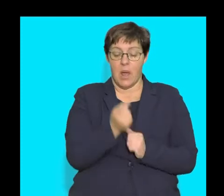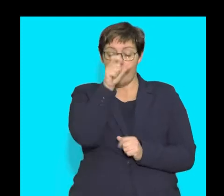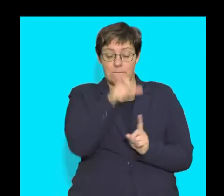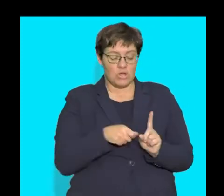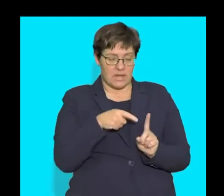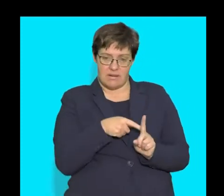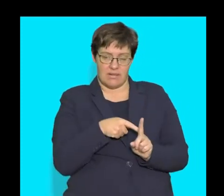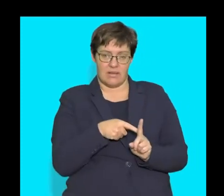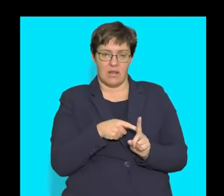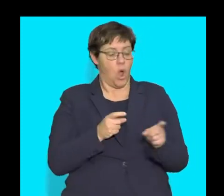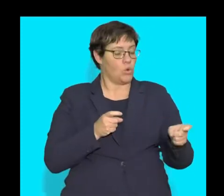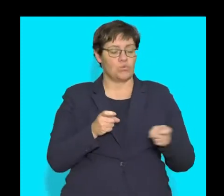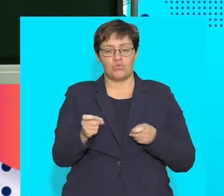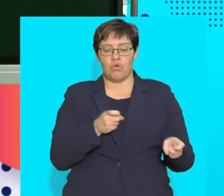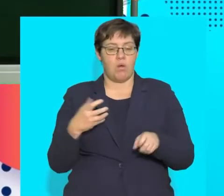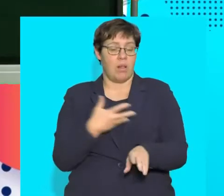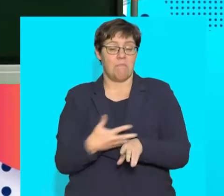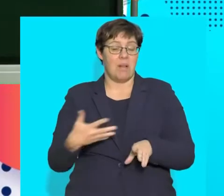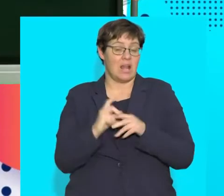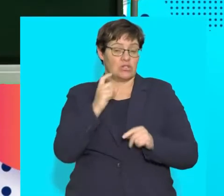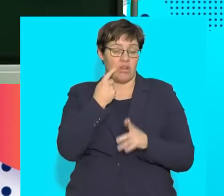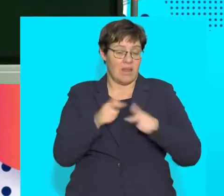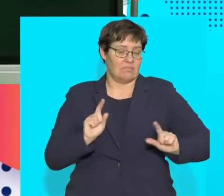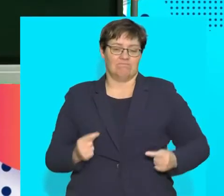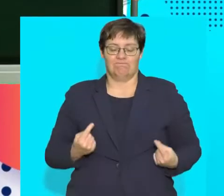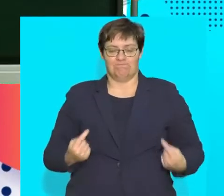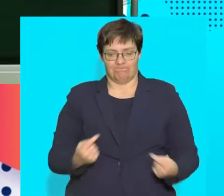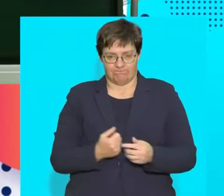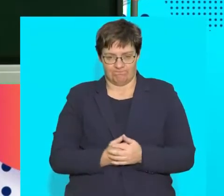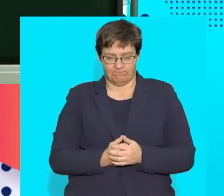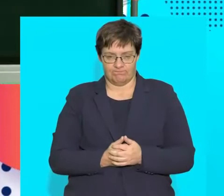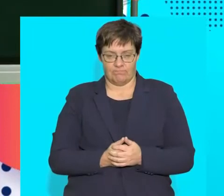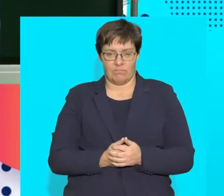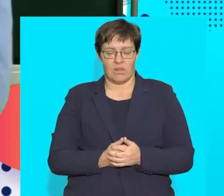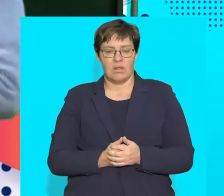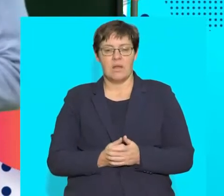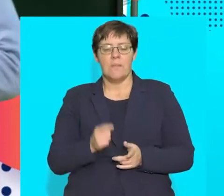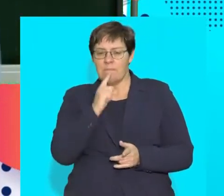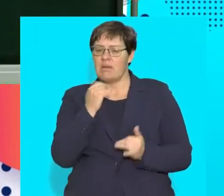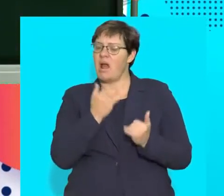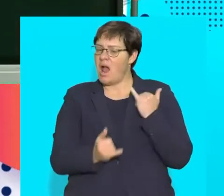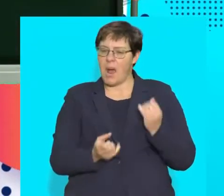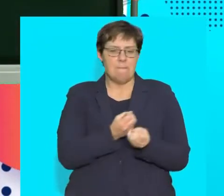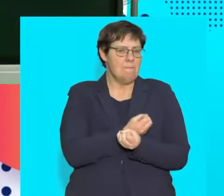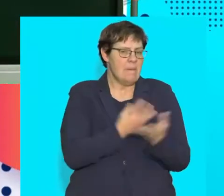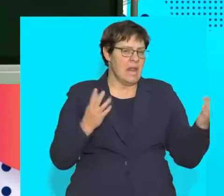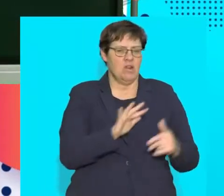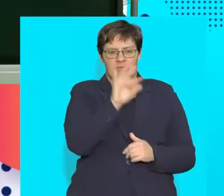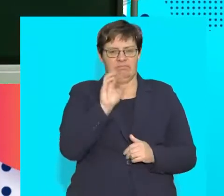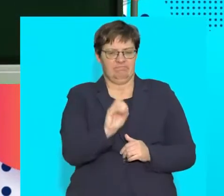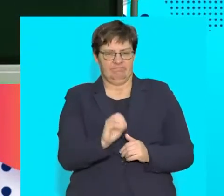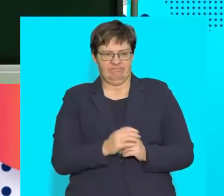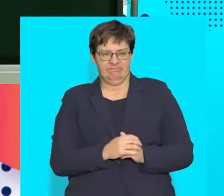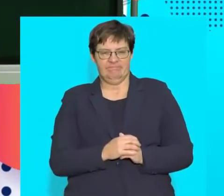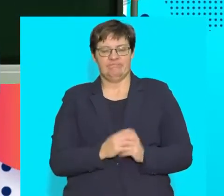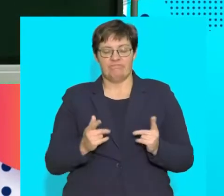is not able to control their blood sugar level. And guys, it's a disorder that is common to many South Africans. We